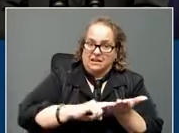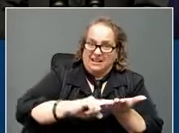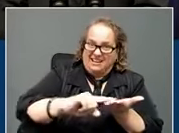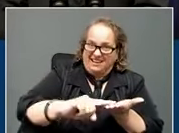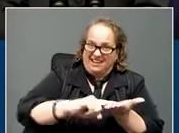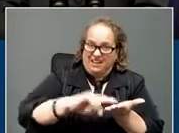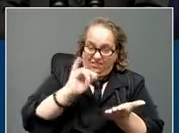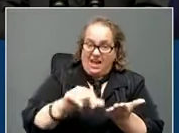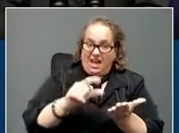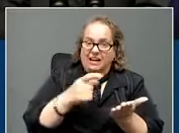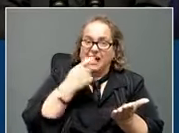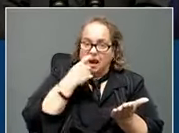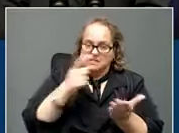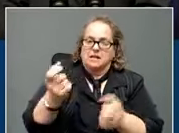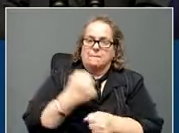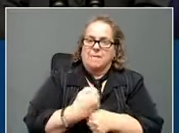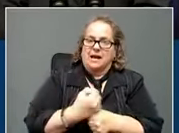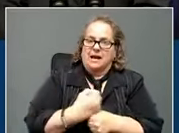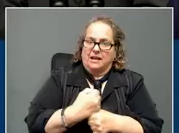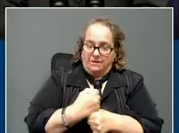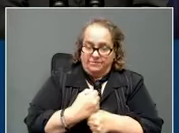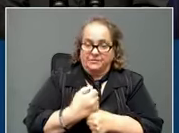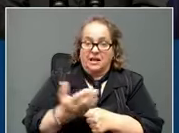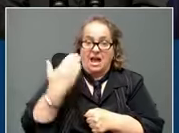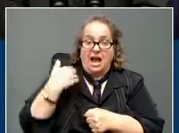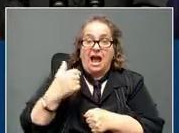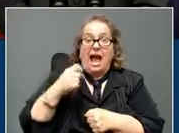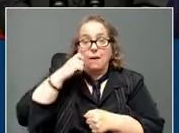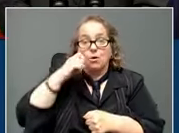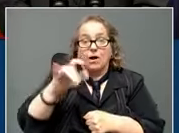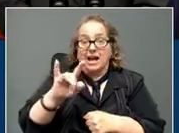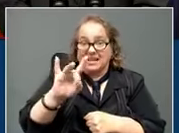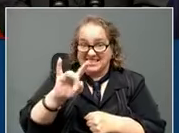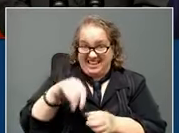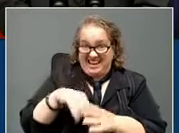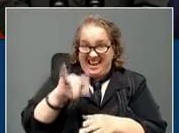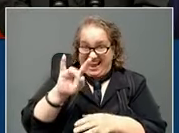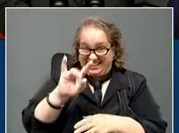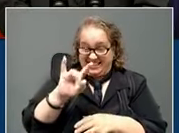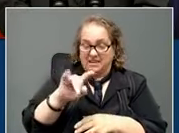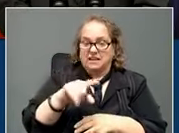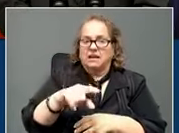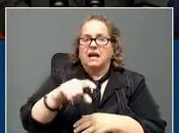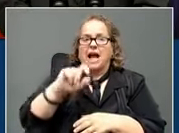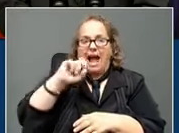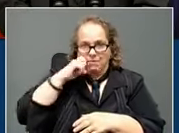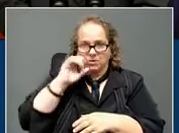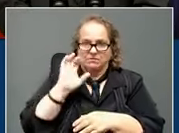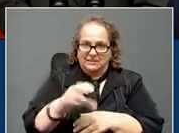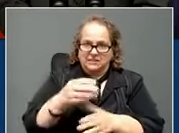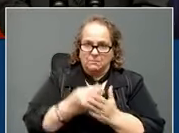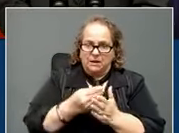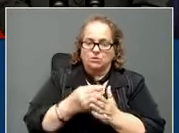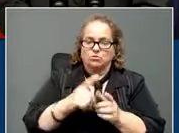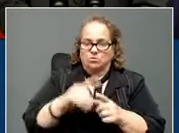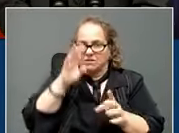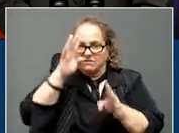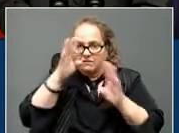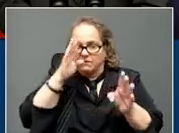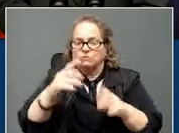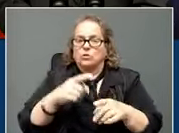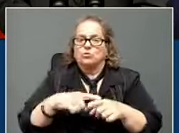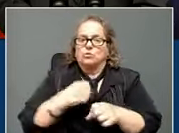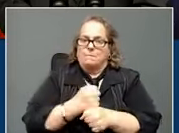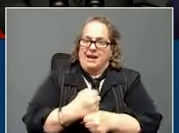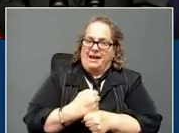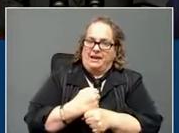a $5 billion advanced manufacturing fund to boost innovation in materials and production methods. The same year,